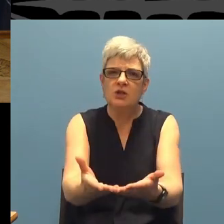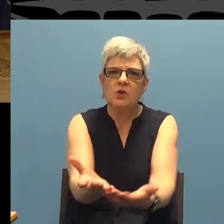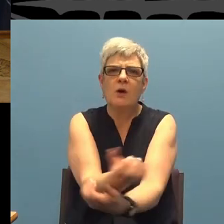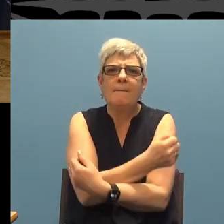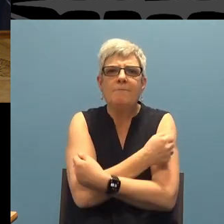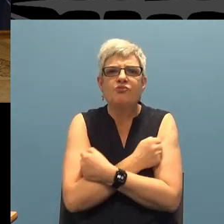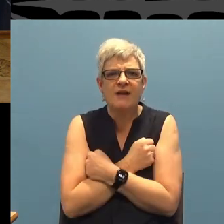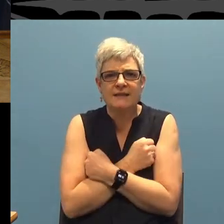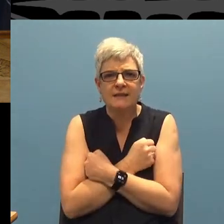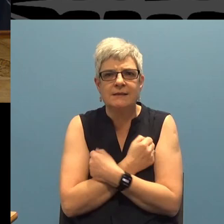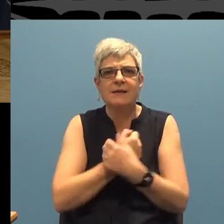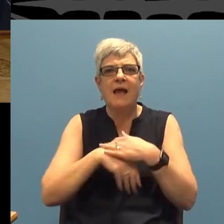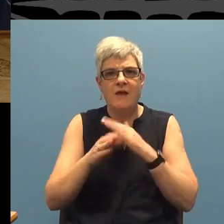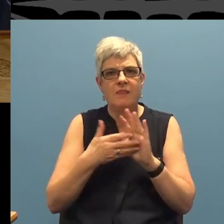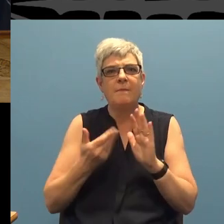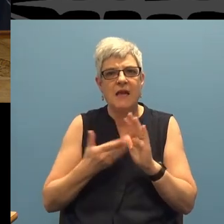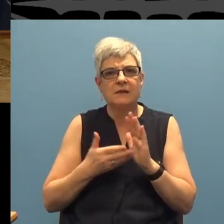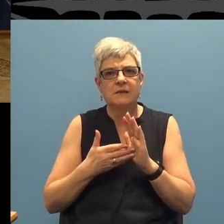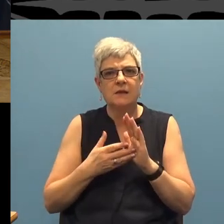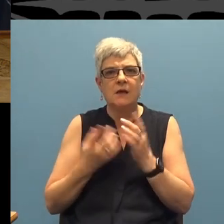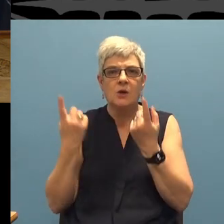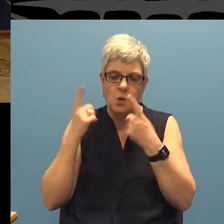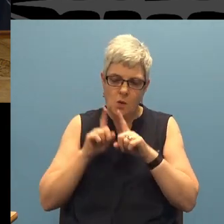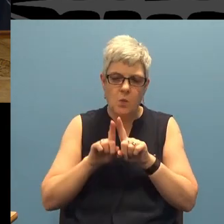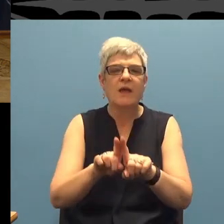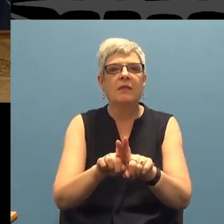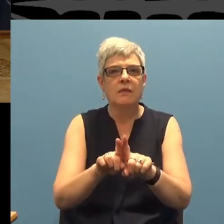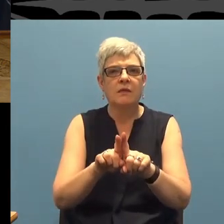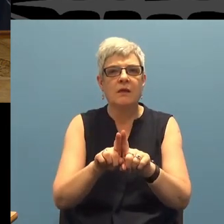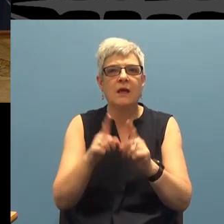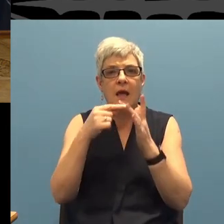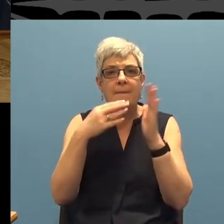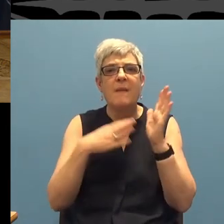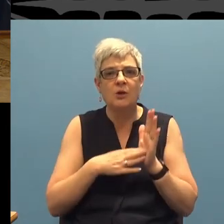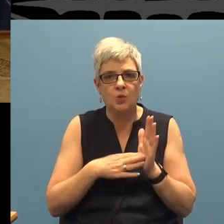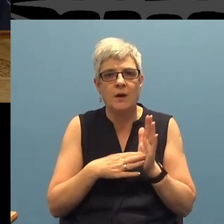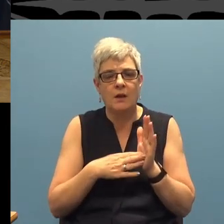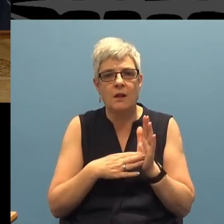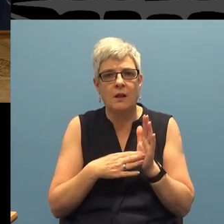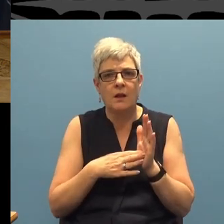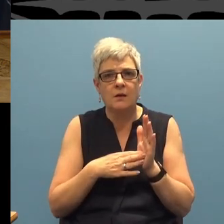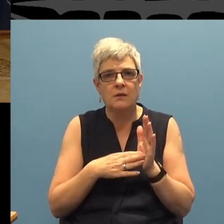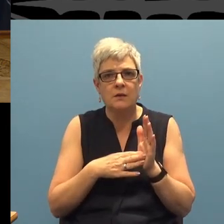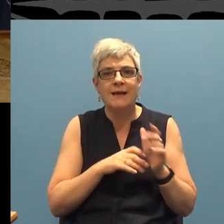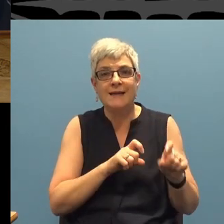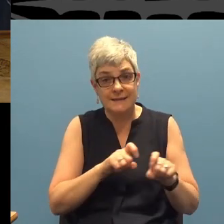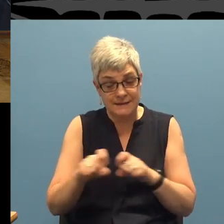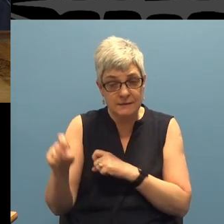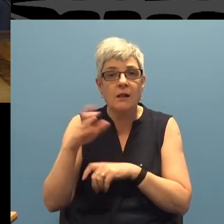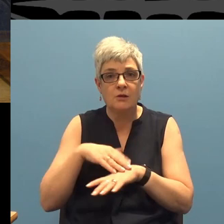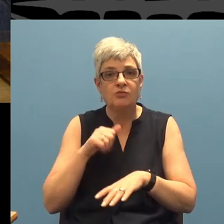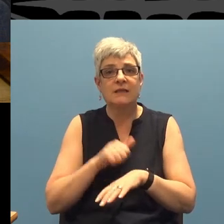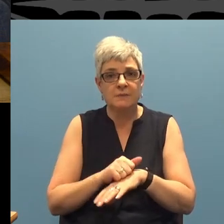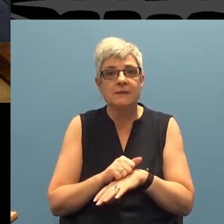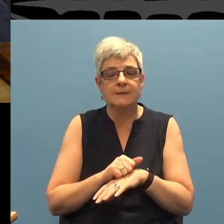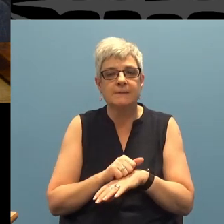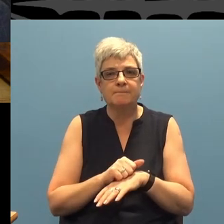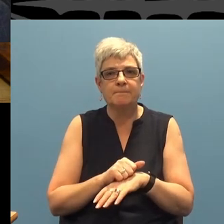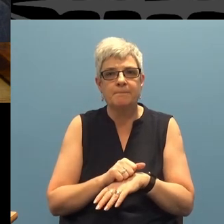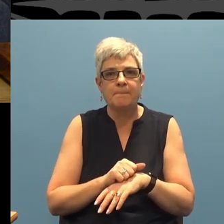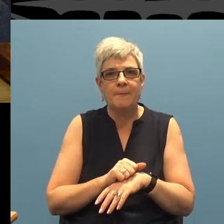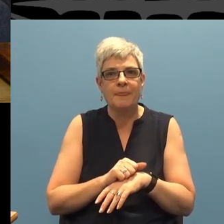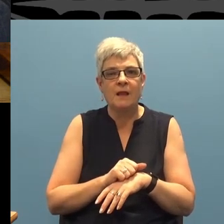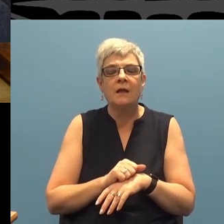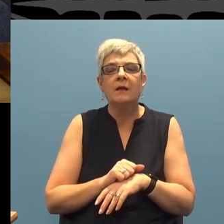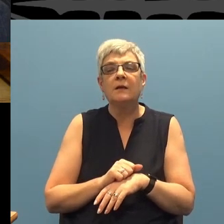in the mess. God is with us. Emmanuel. It's still Christmas. During the